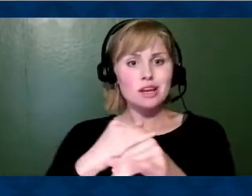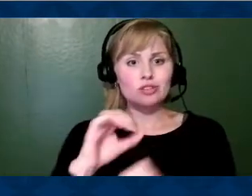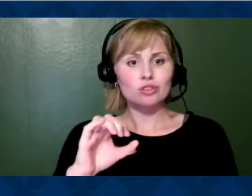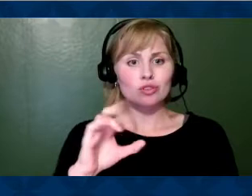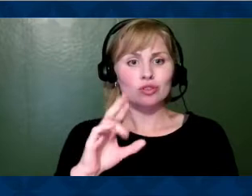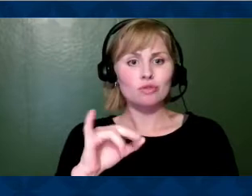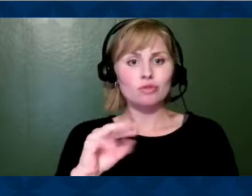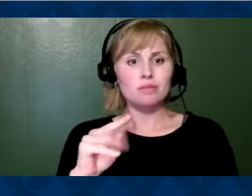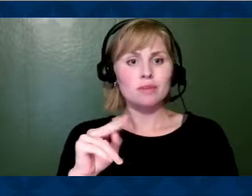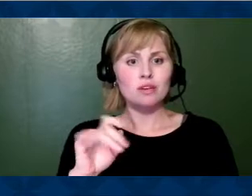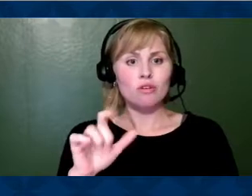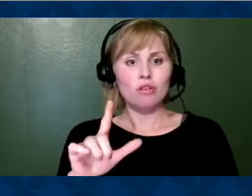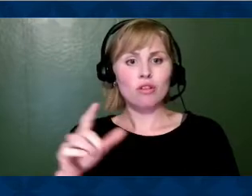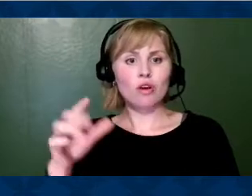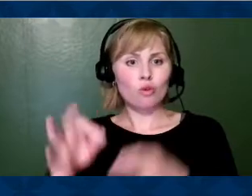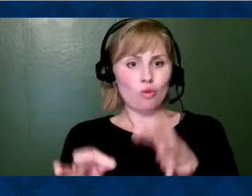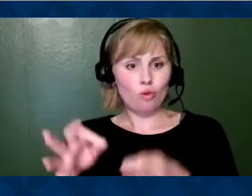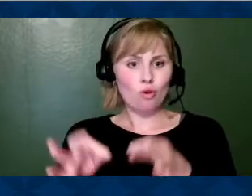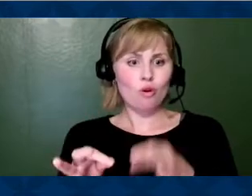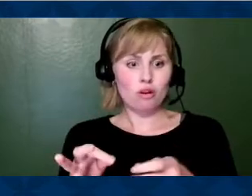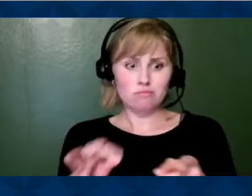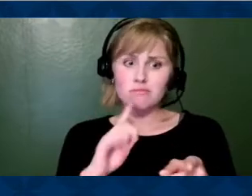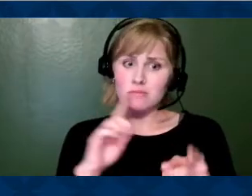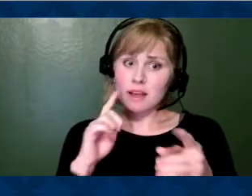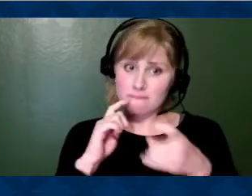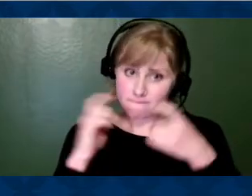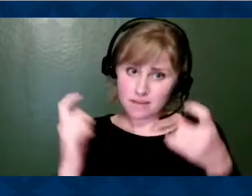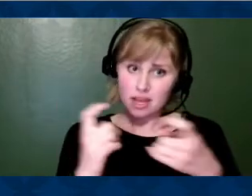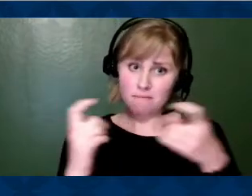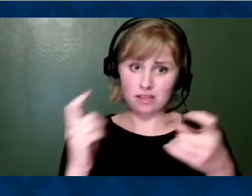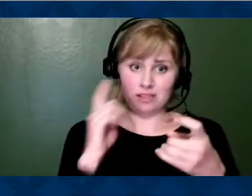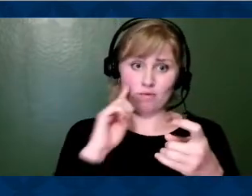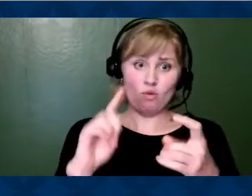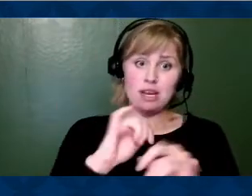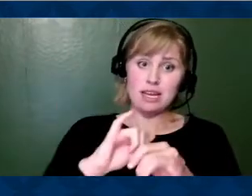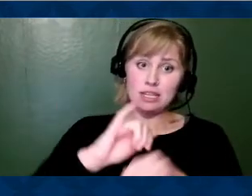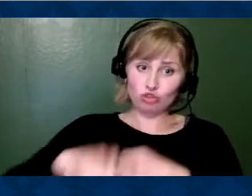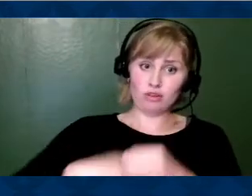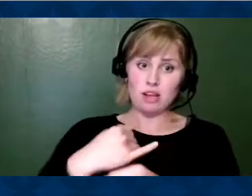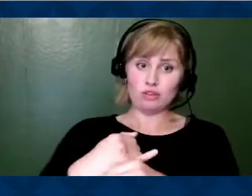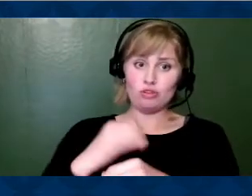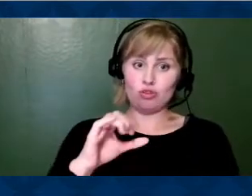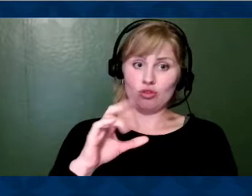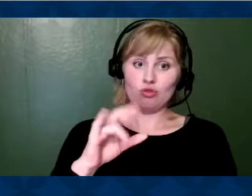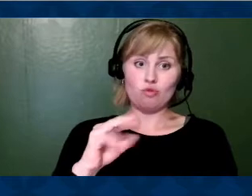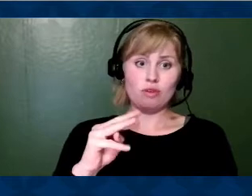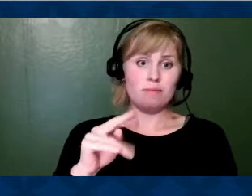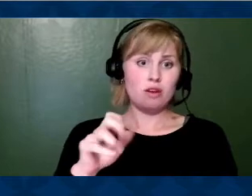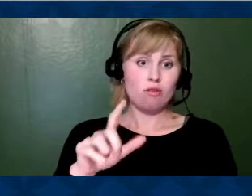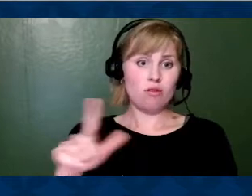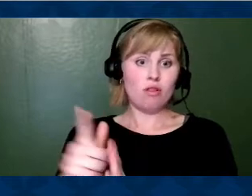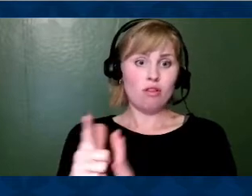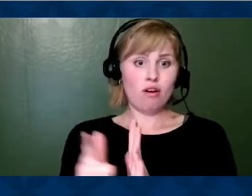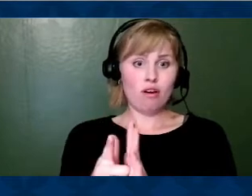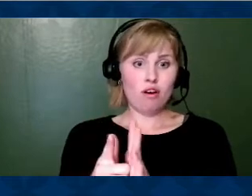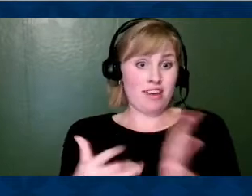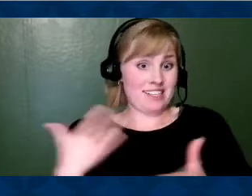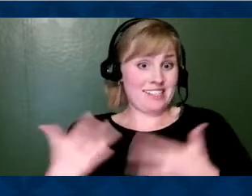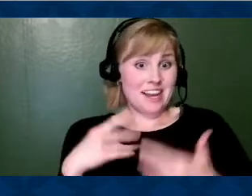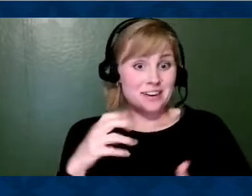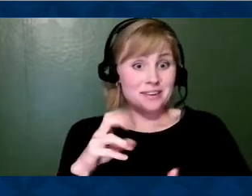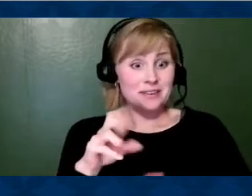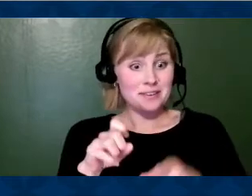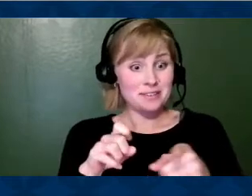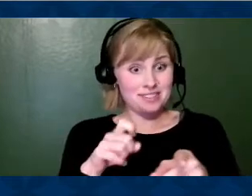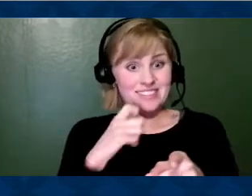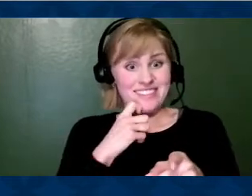famous when it comes to the world of international criminal law. And exciting news for Daryl this summer, he finished his PhD. He's been a